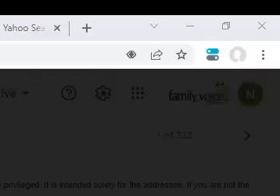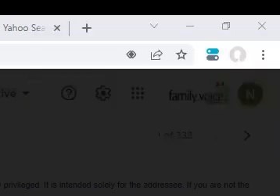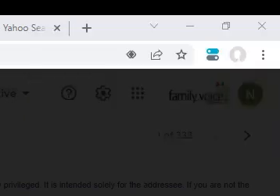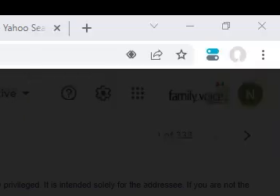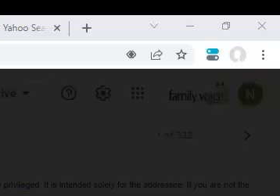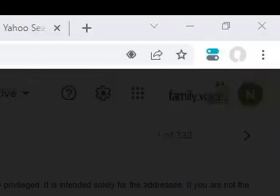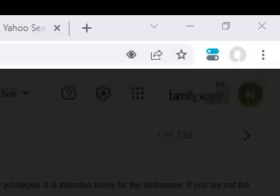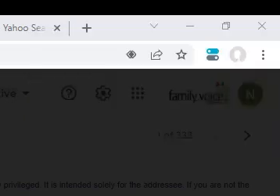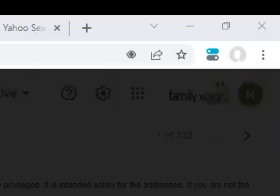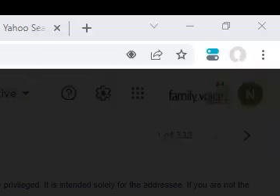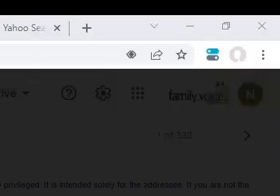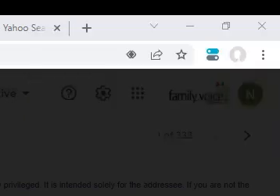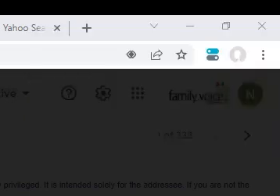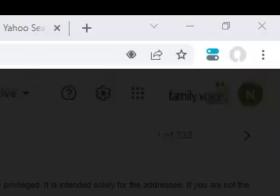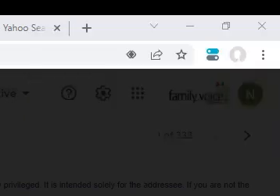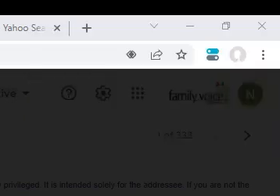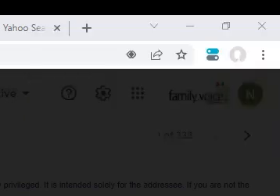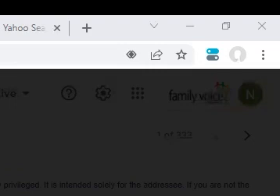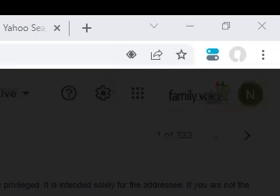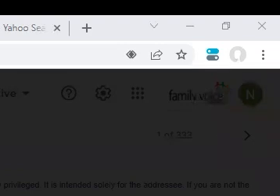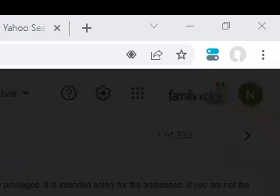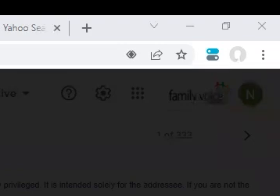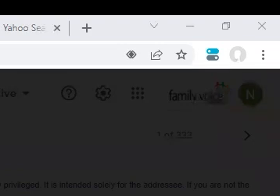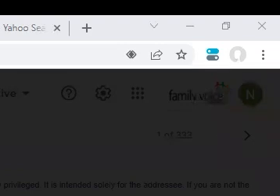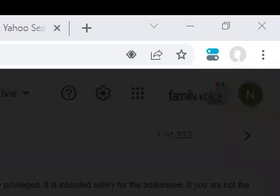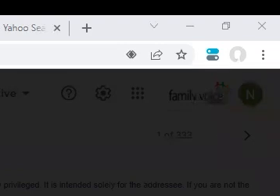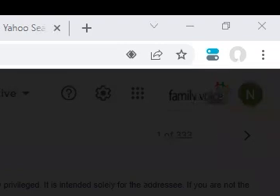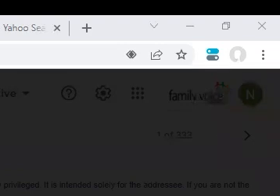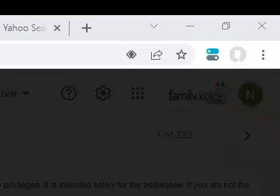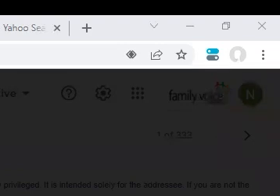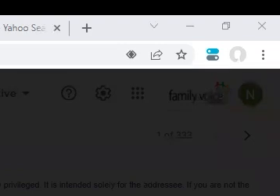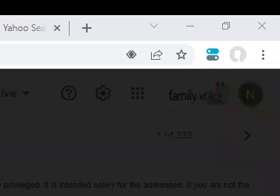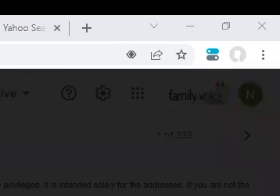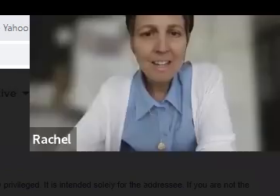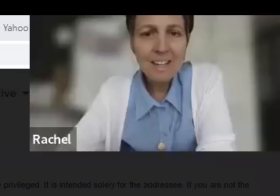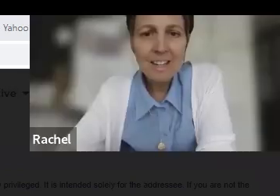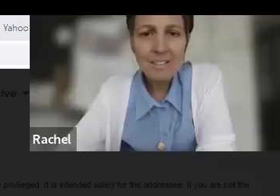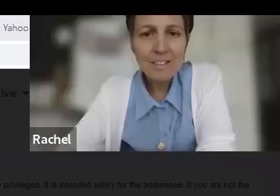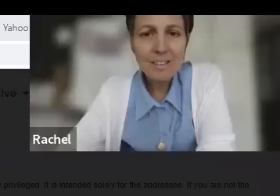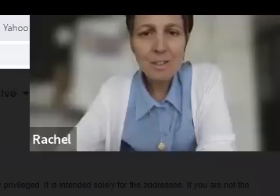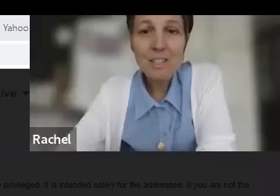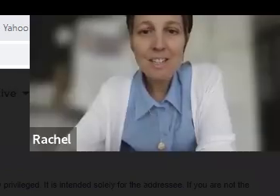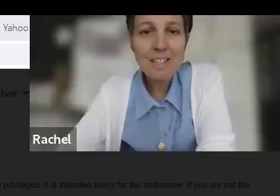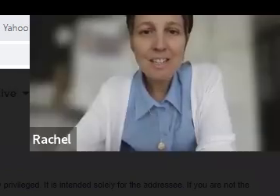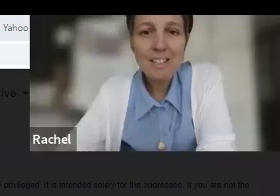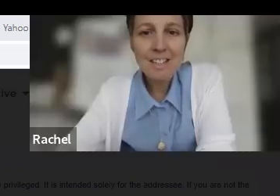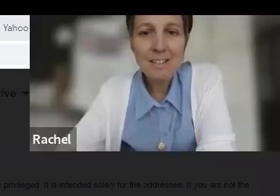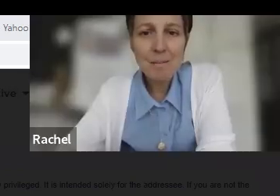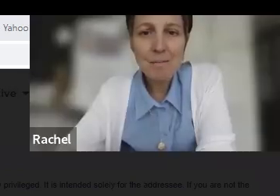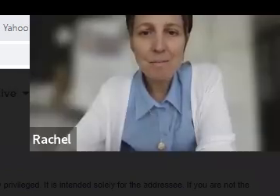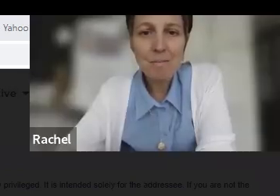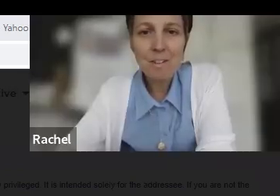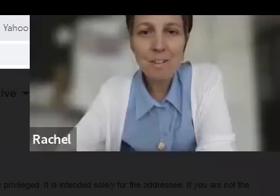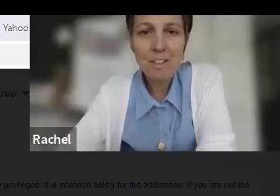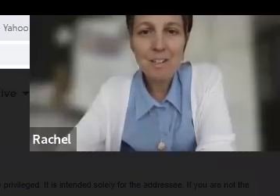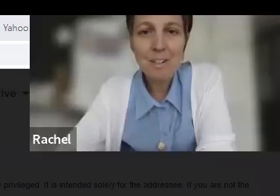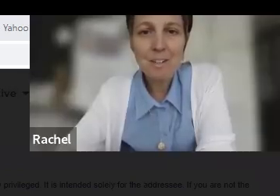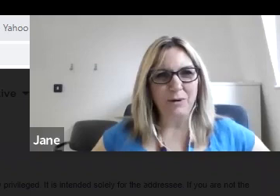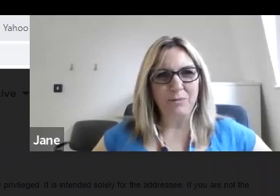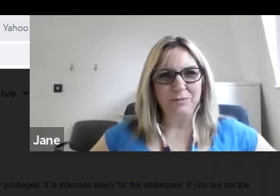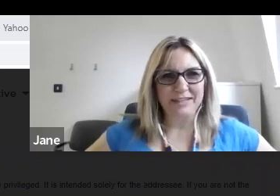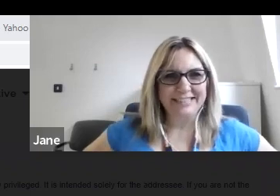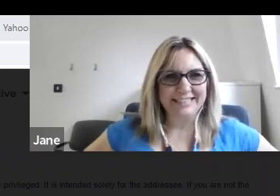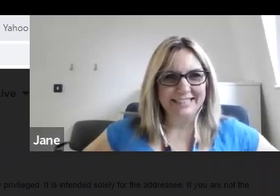to Louise, I believe. She's just sent it over to me so that I can share it. Yeah, for that, for some reason it had loads of